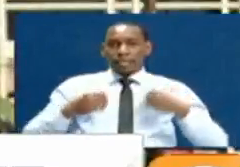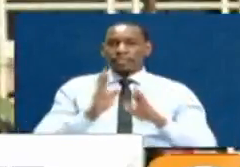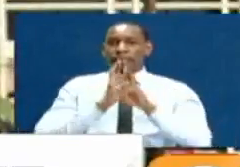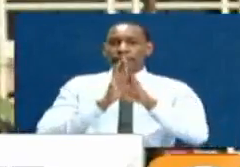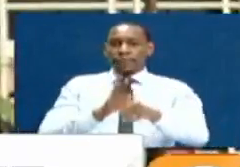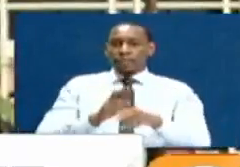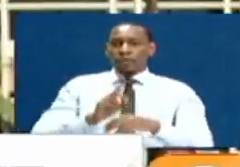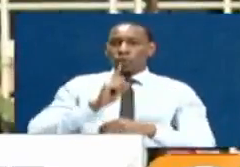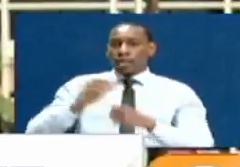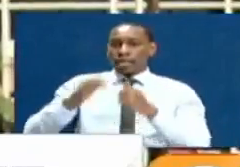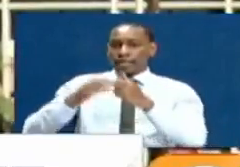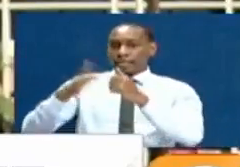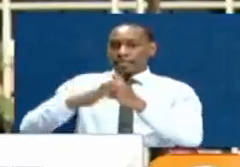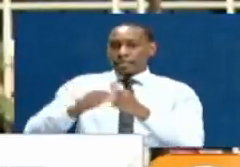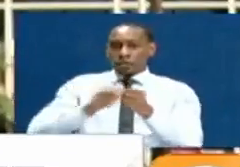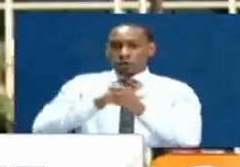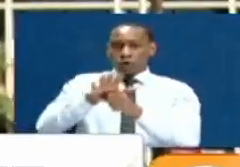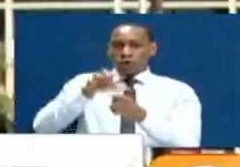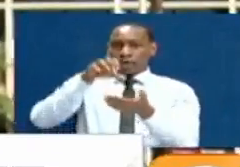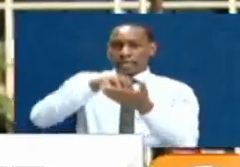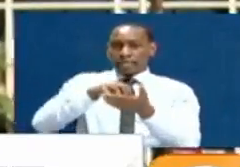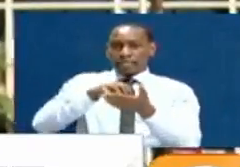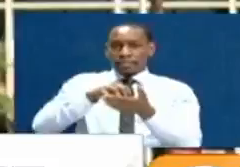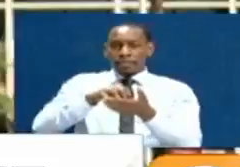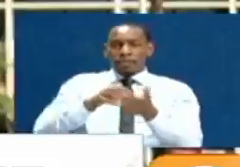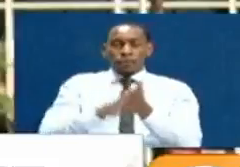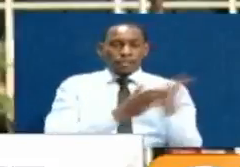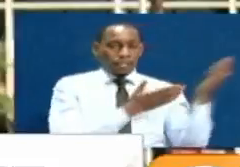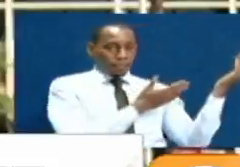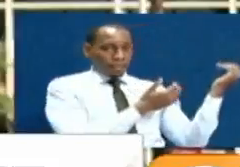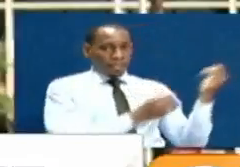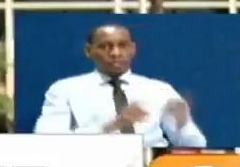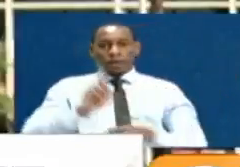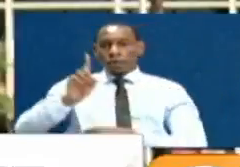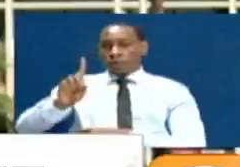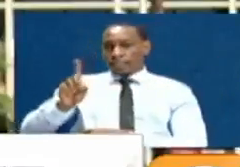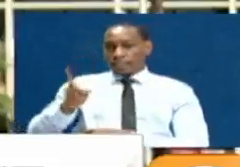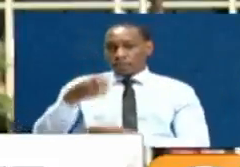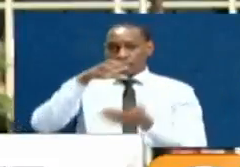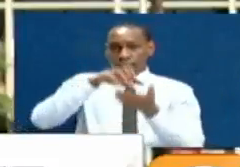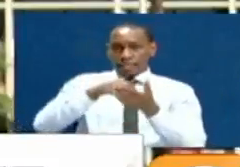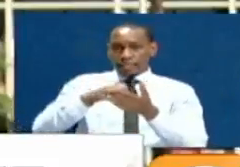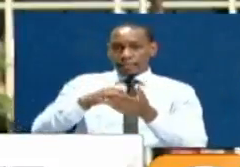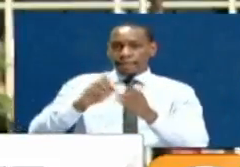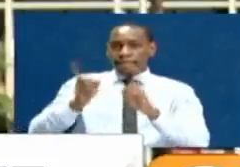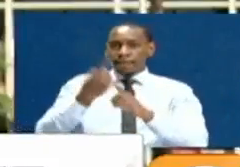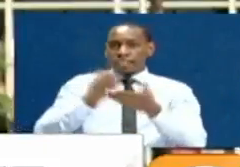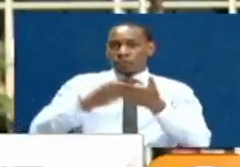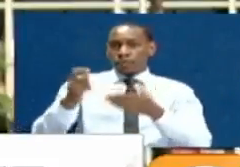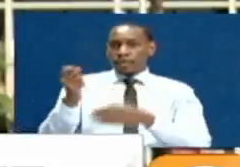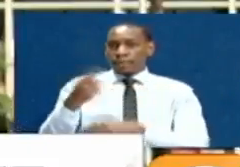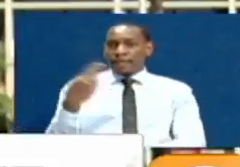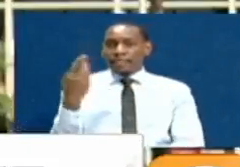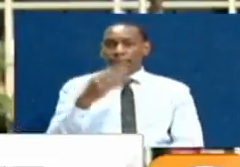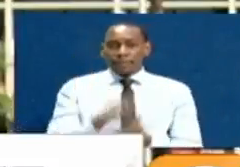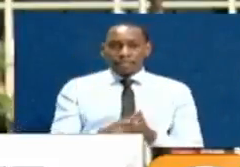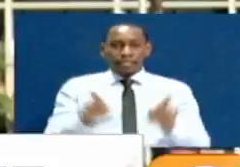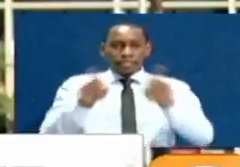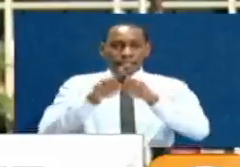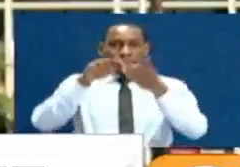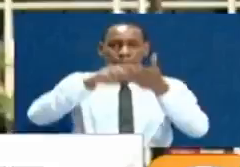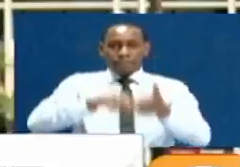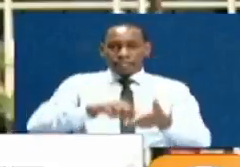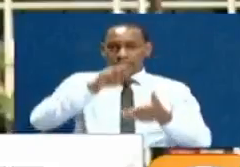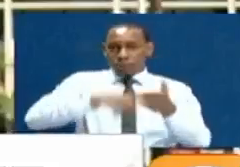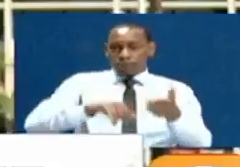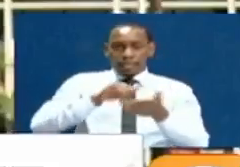reporting 189 positive cases against its own prediction of 1,000 cases by the first week of April, it is insisting the